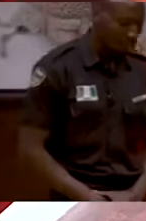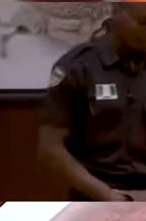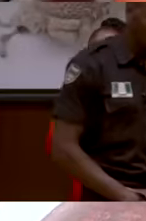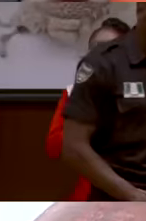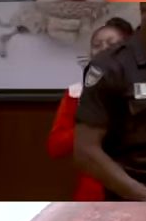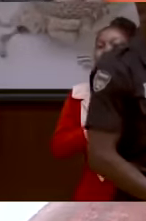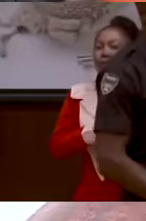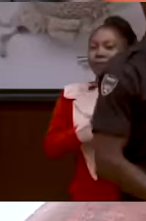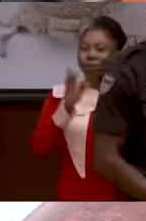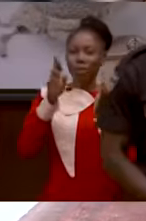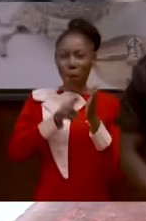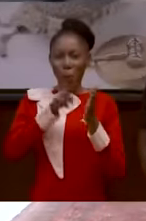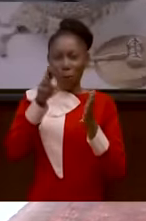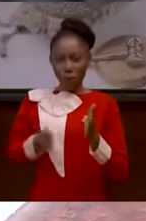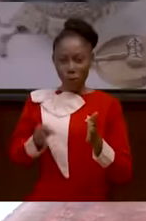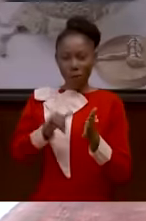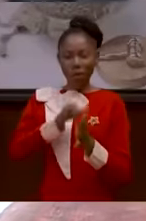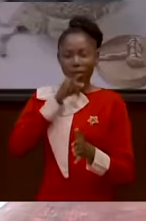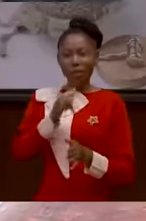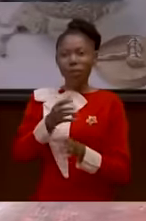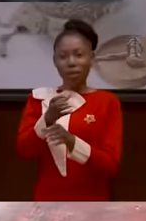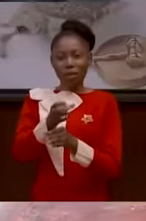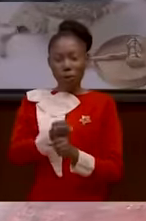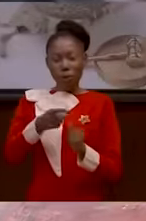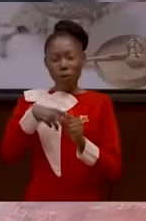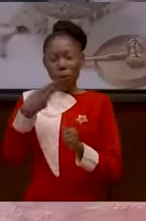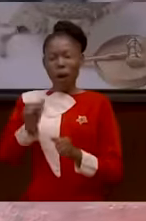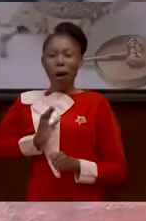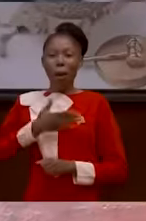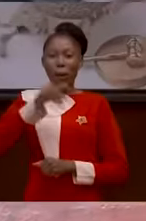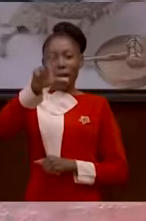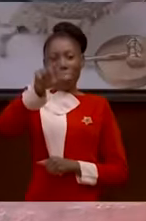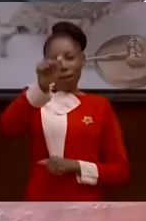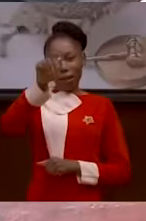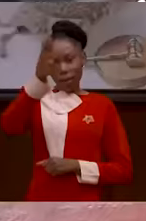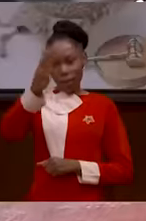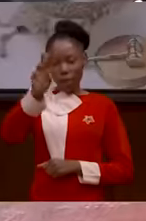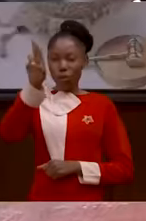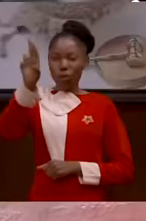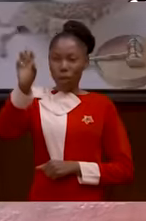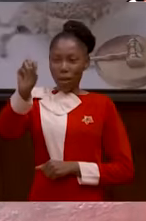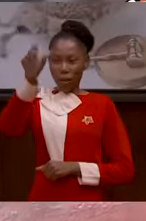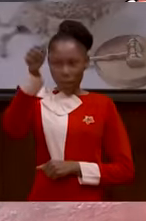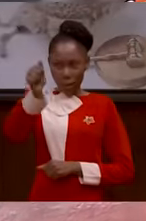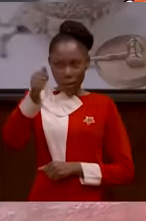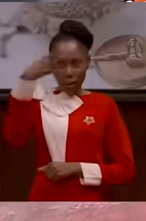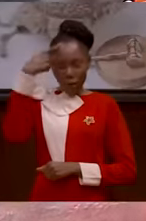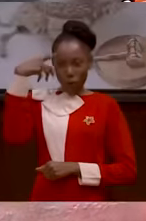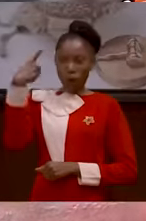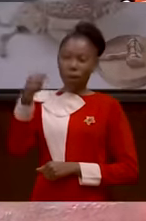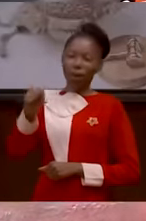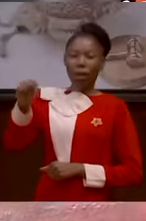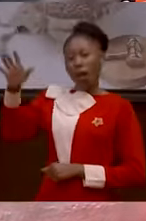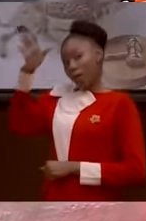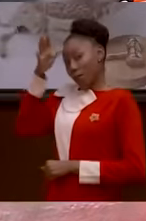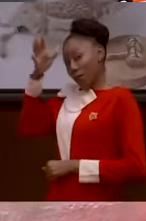This is the result of the test carried out by LinkedIn Laboratories and DDC USA for the alleged